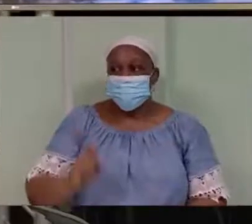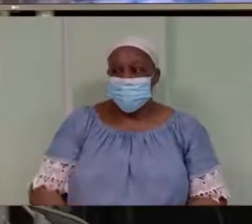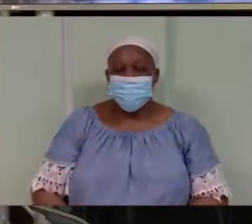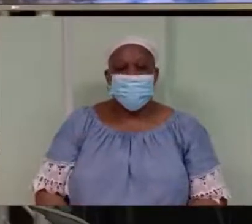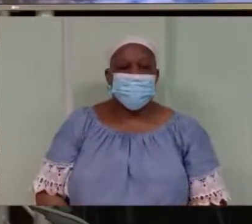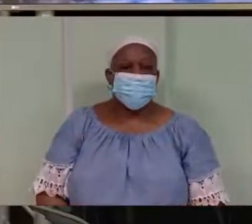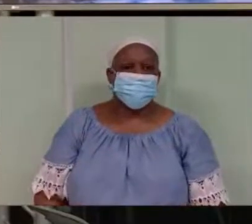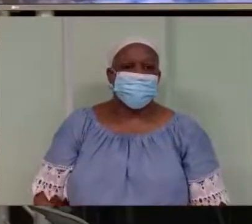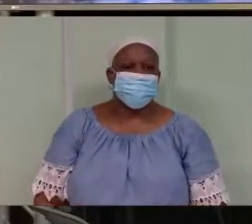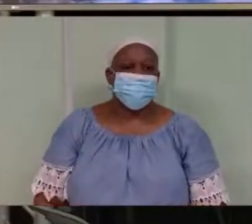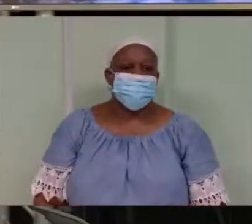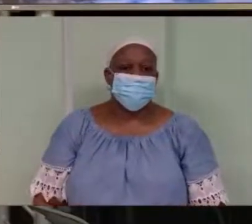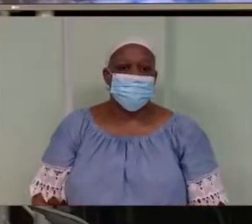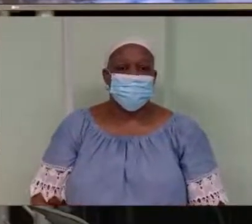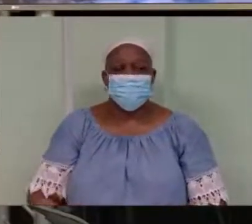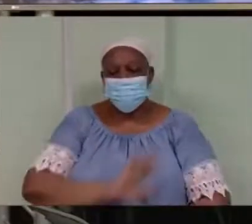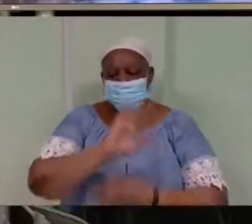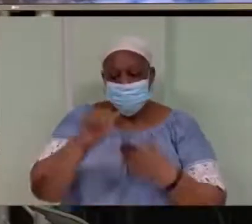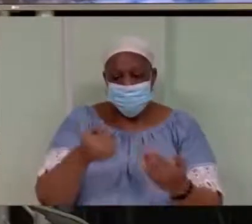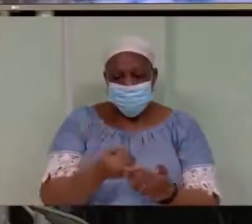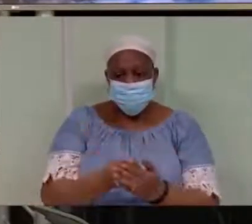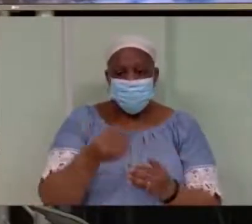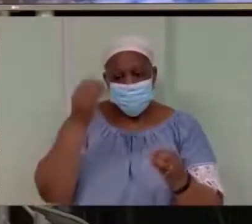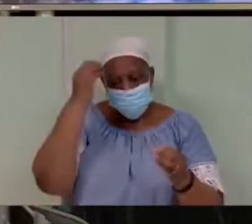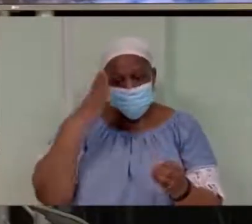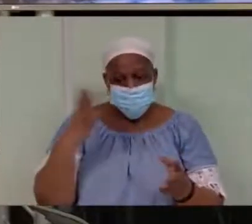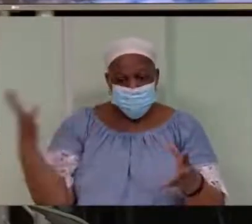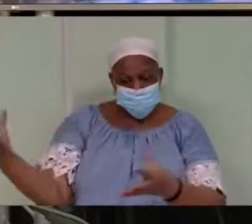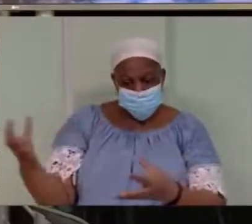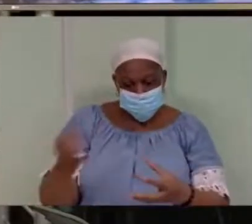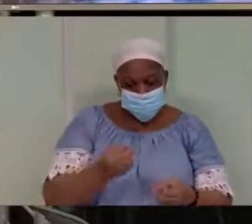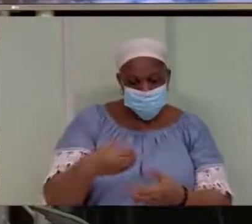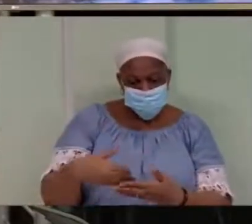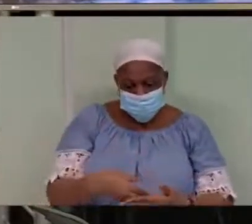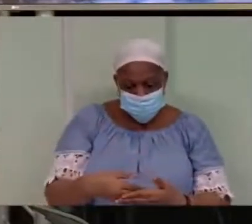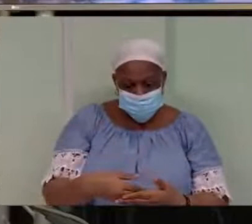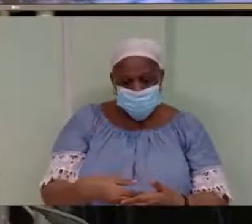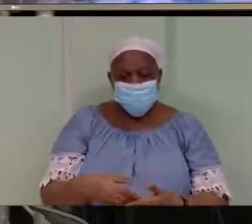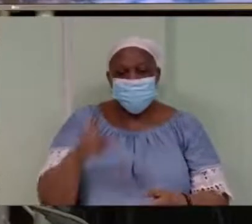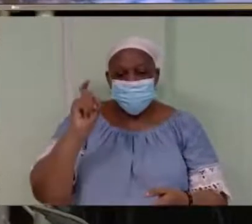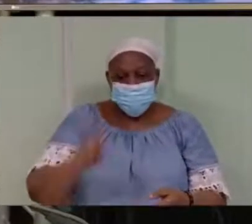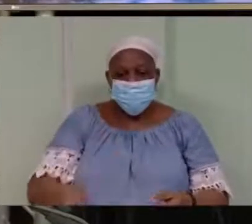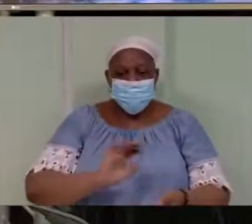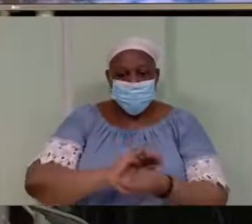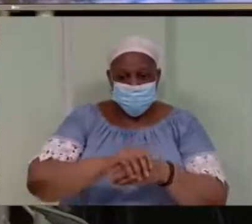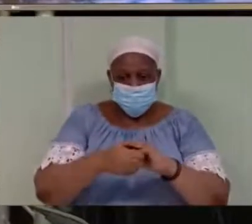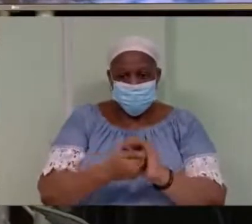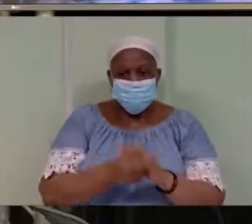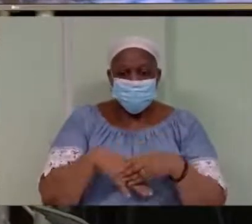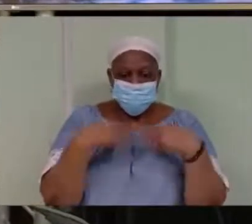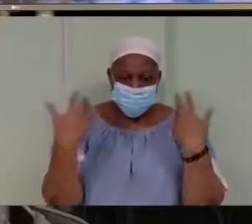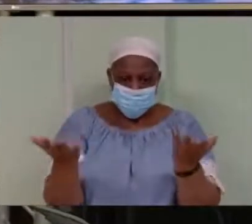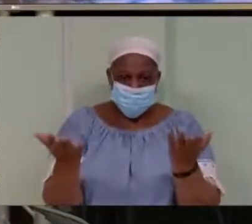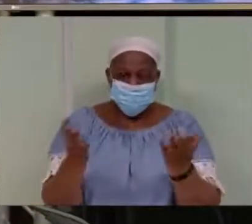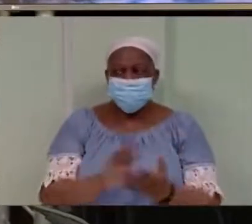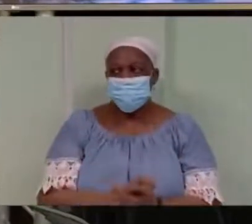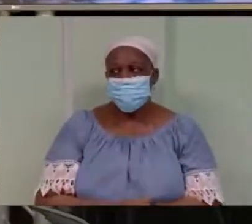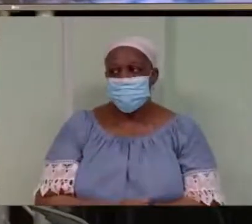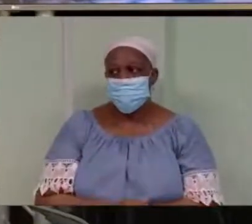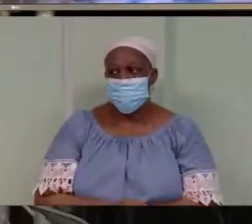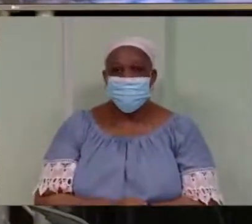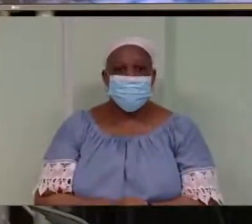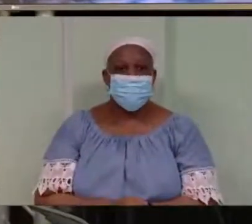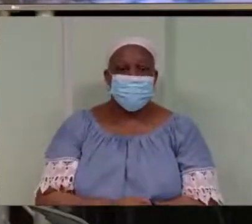sanitized before taking each baby five in the regular register provided